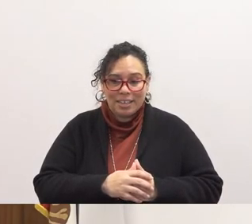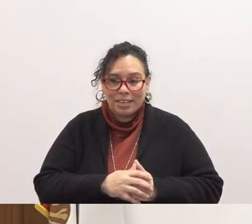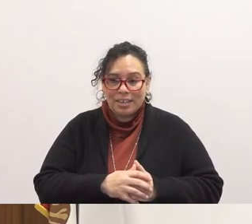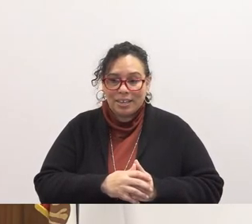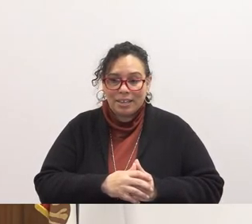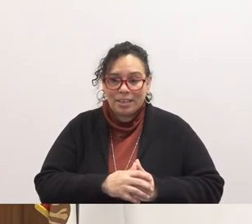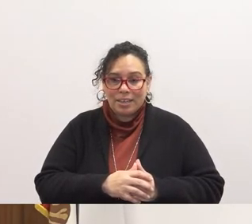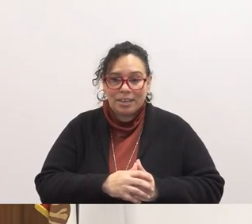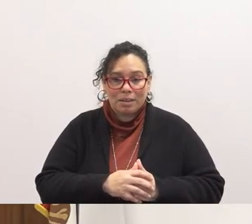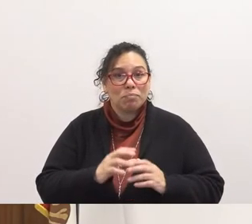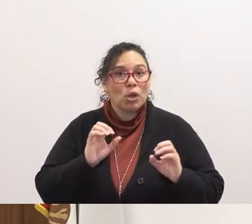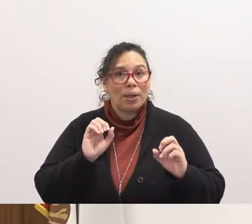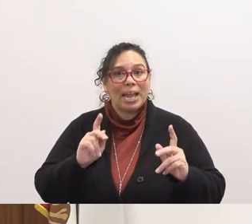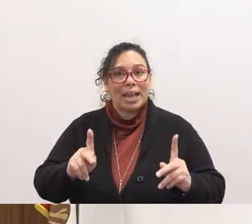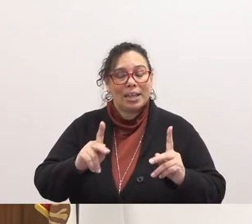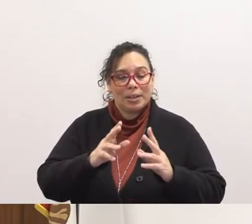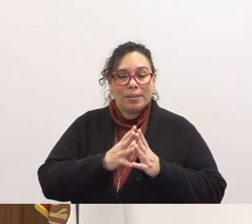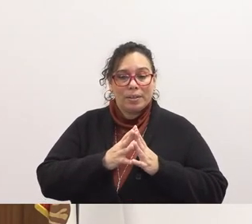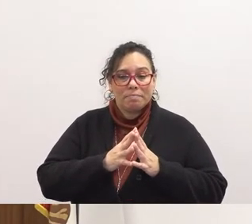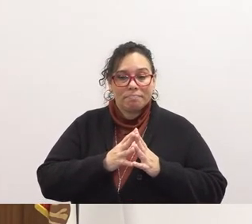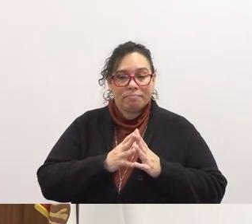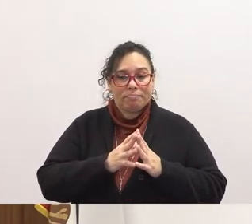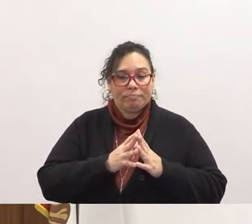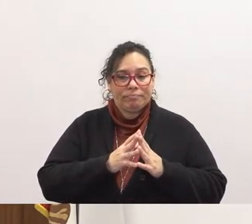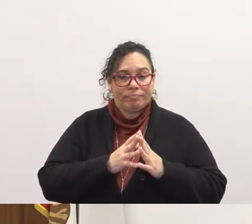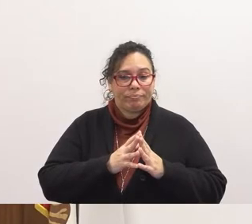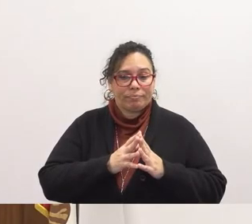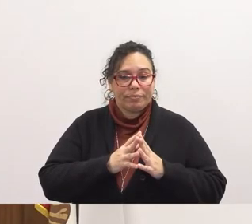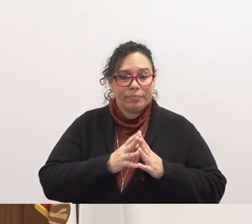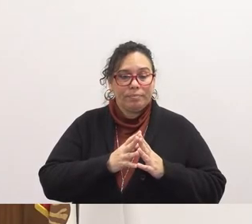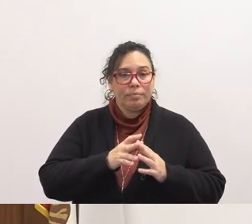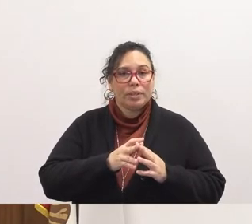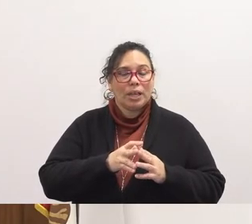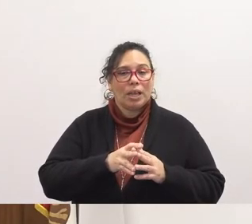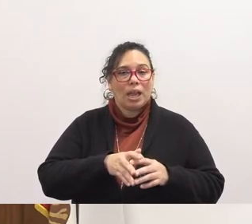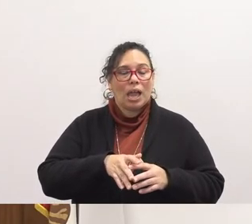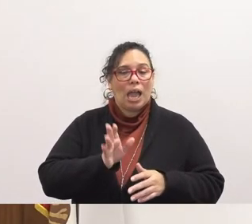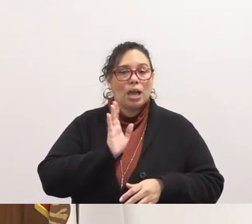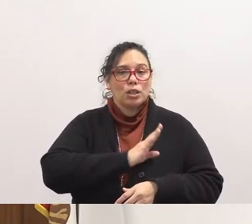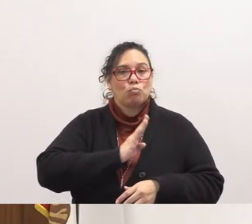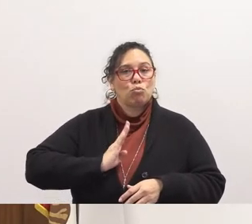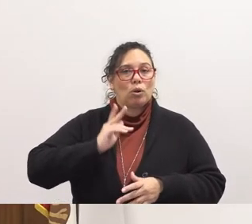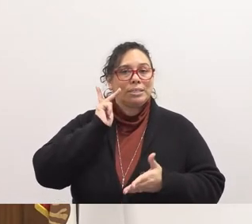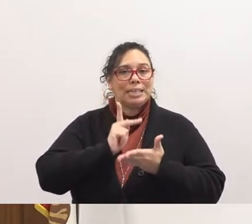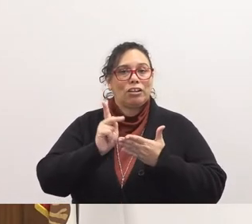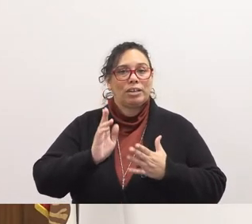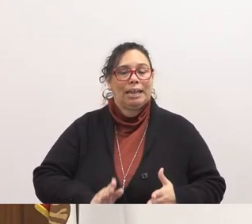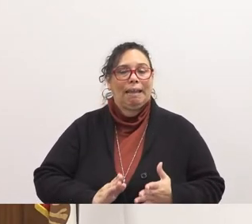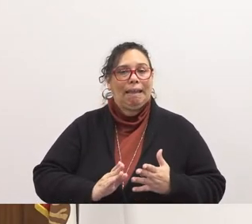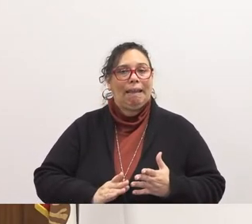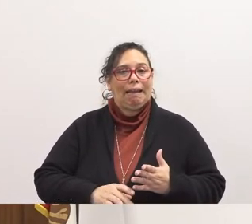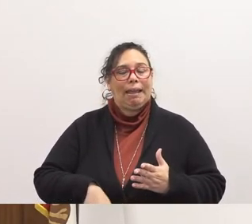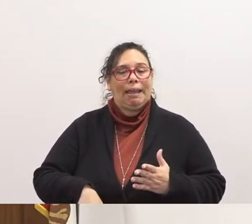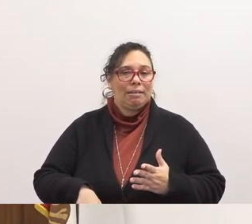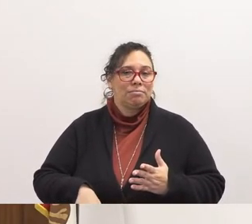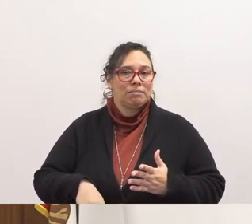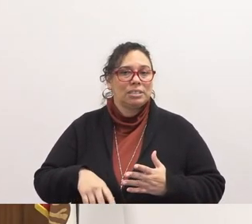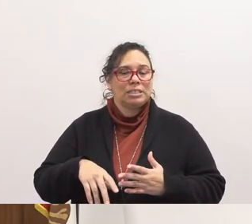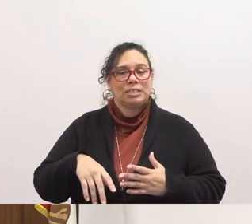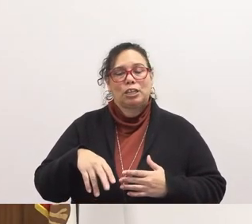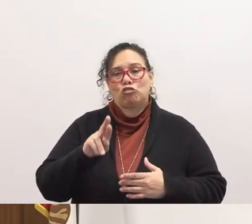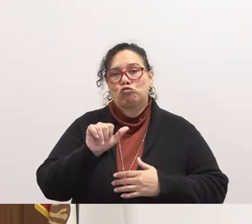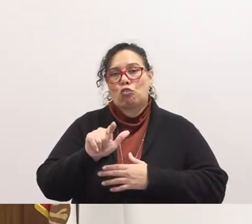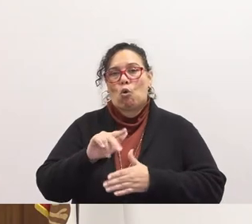Okay, then we will have our board secretary take a roll call vote.